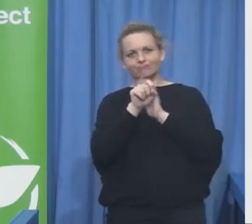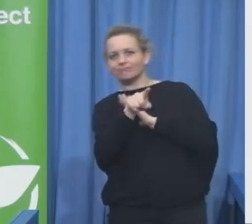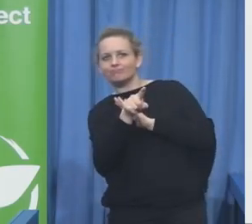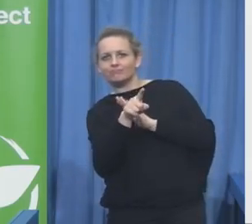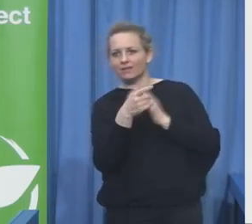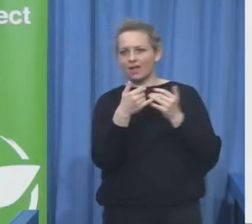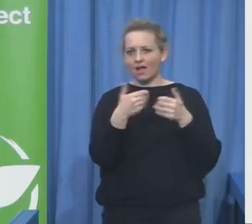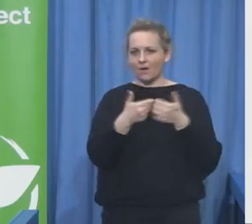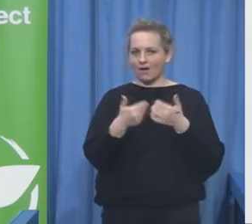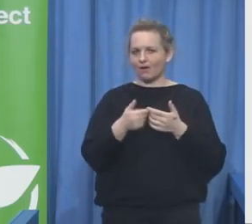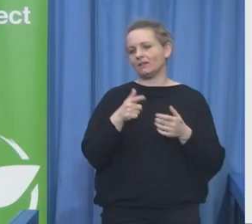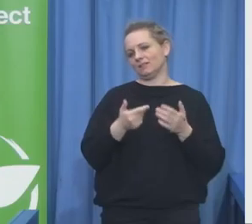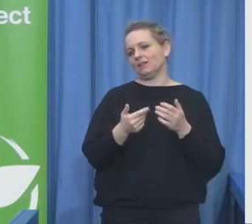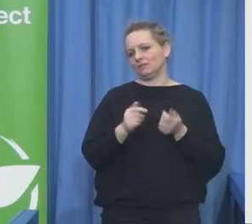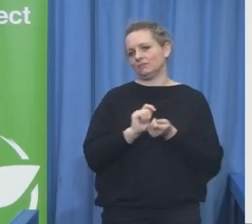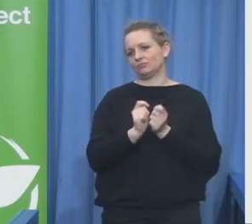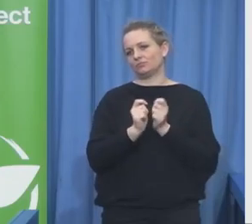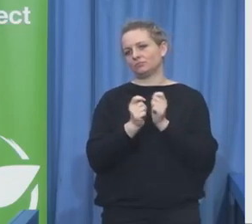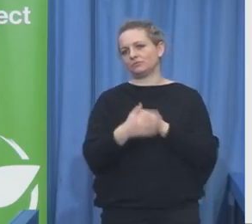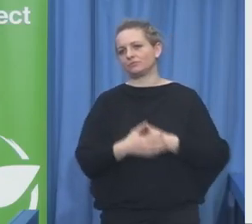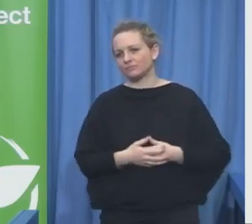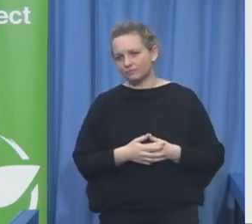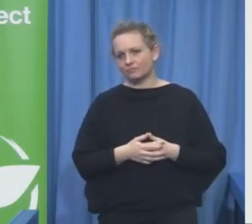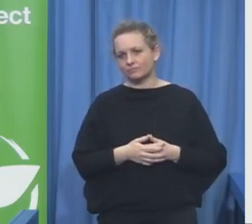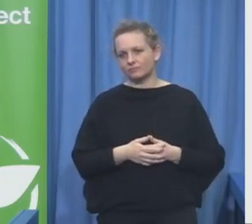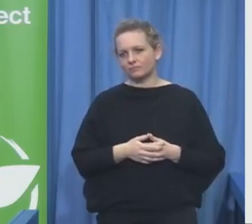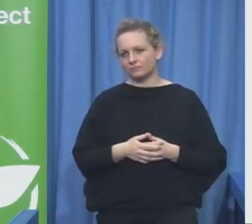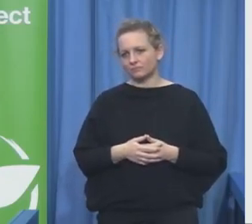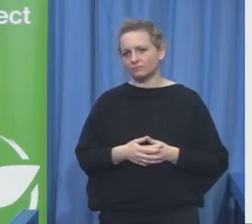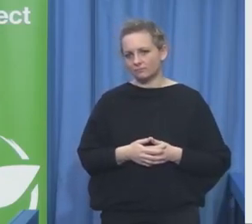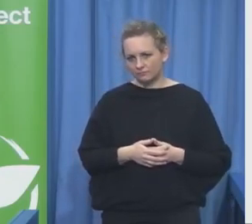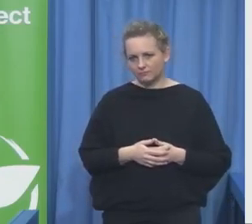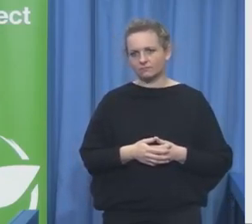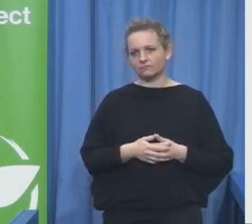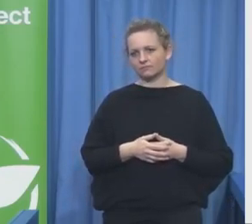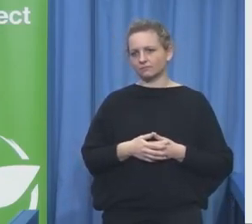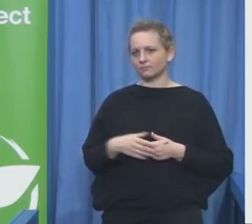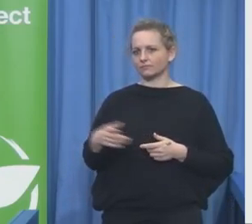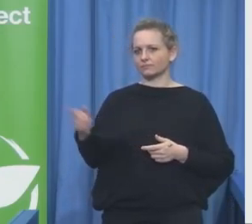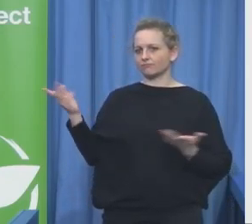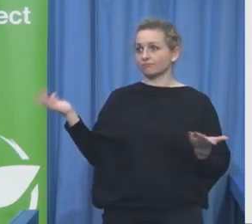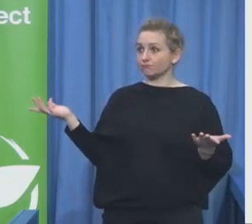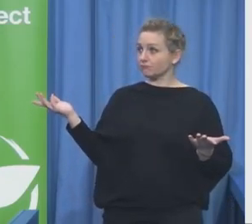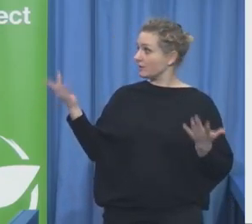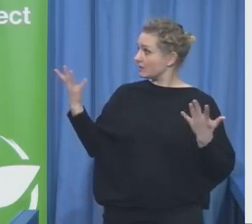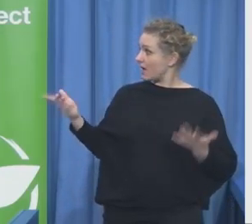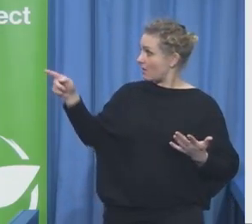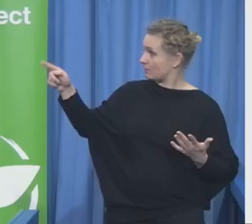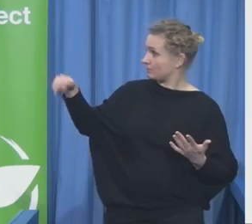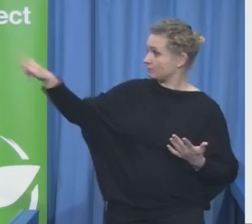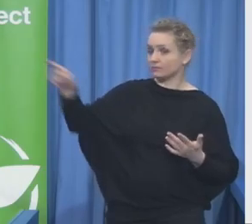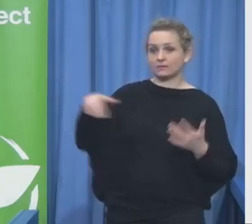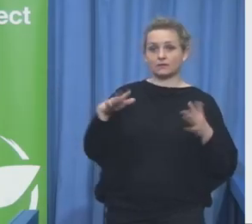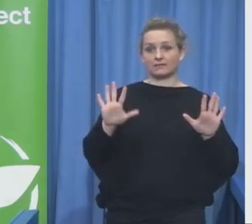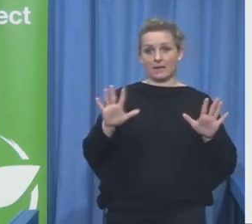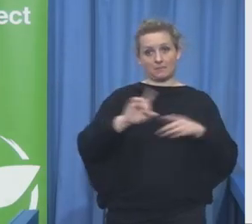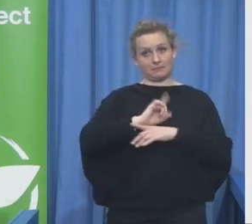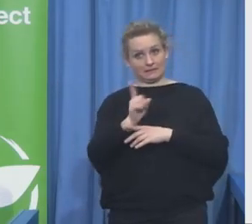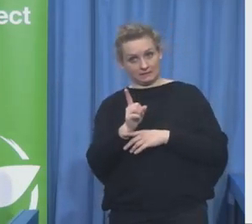to have some questions and answers with the panel. I would like to start with one question and then I'll throw it out